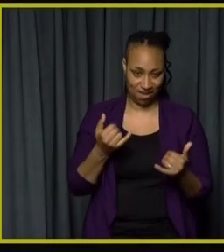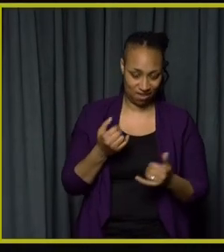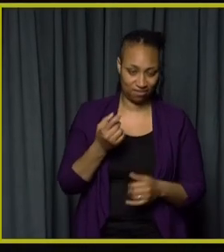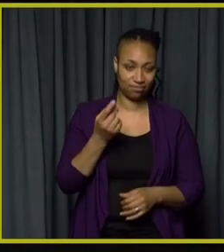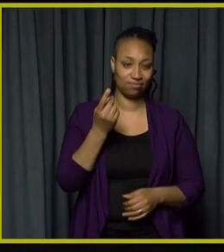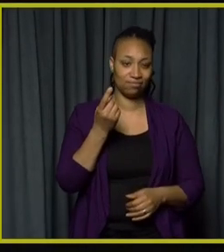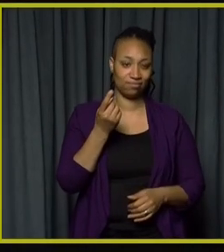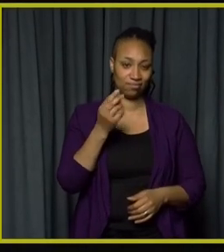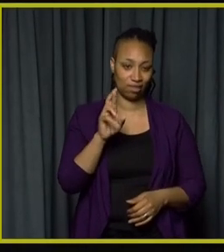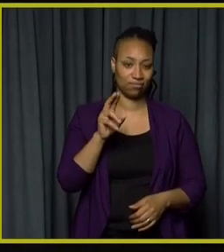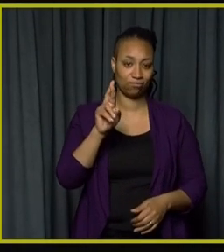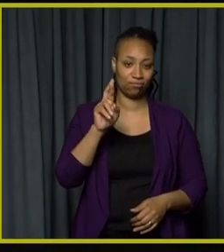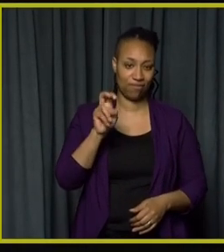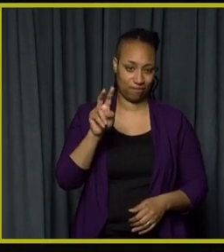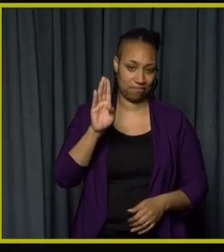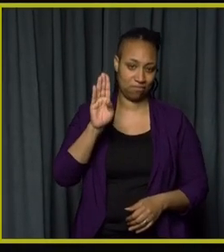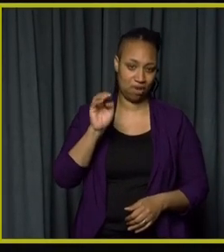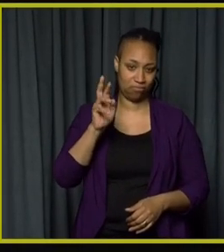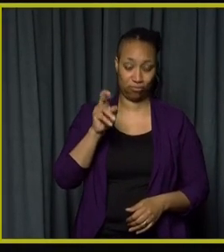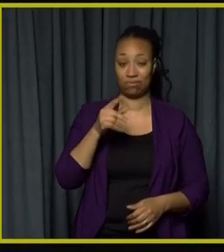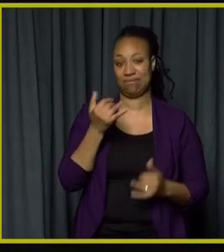So we give honor to God today.